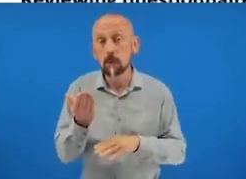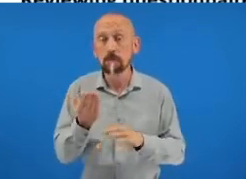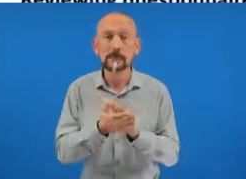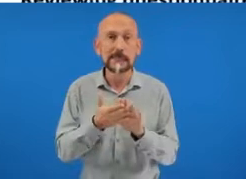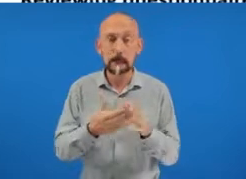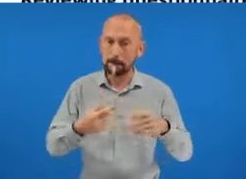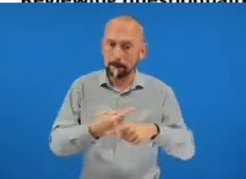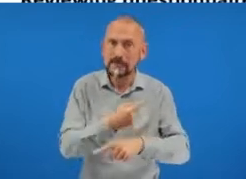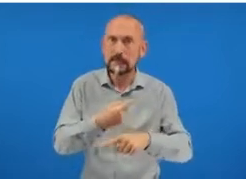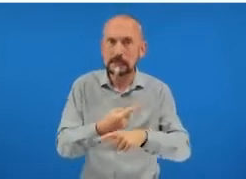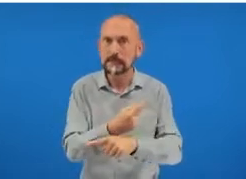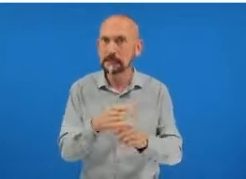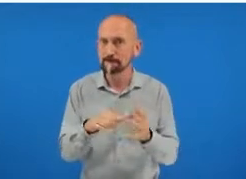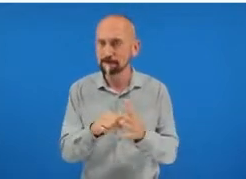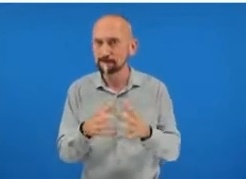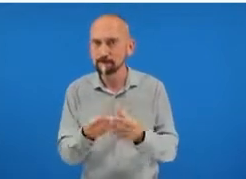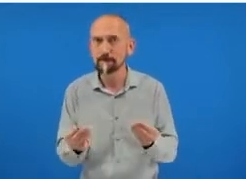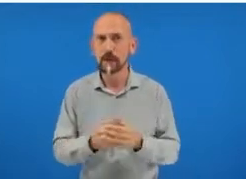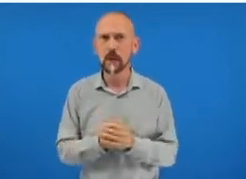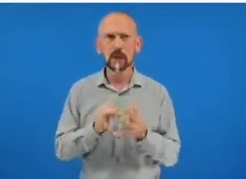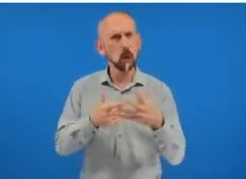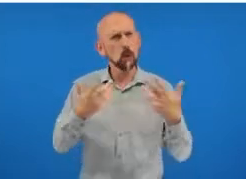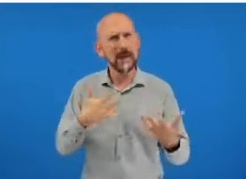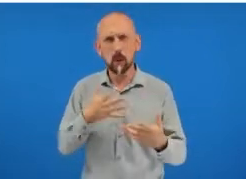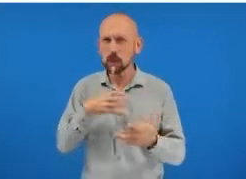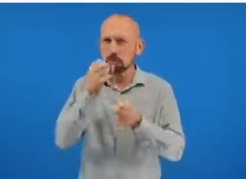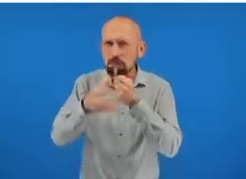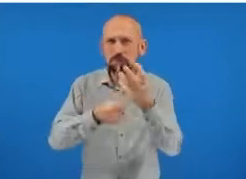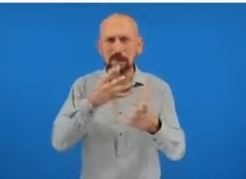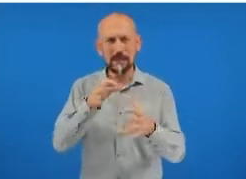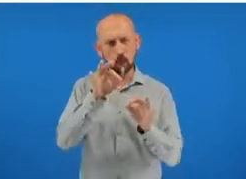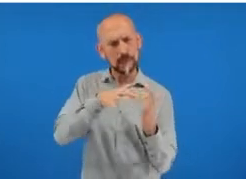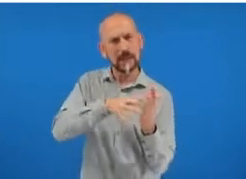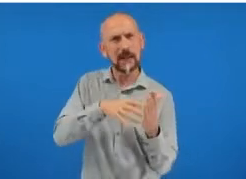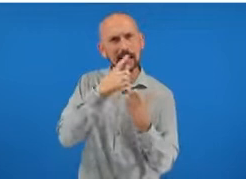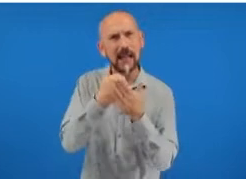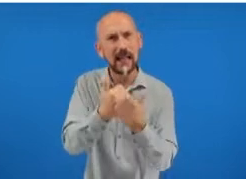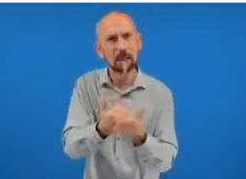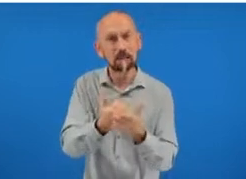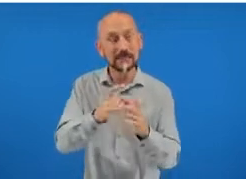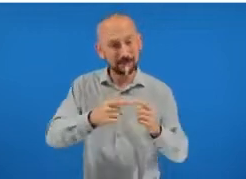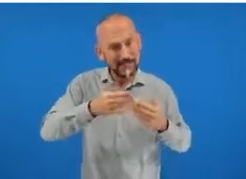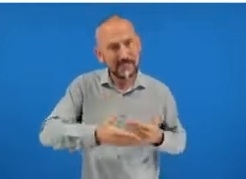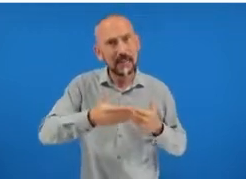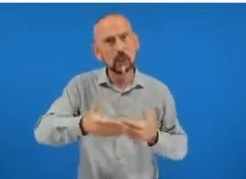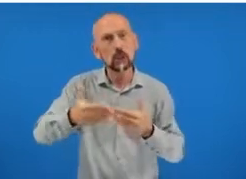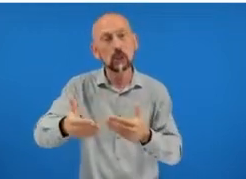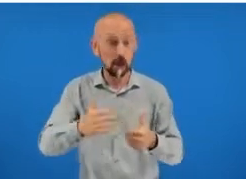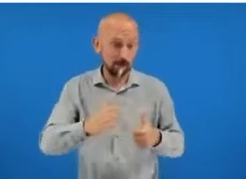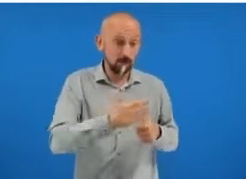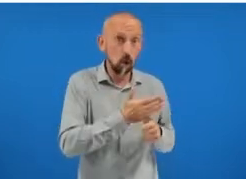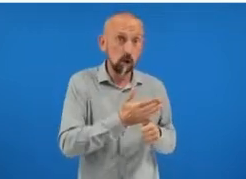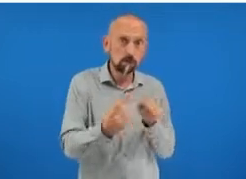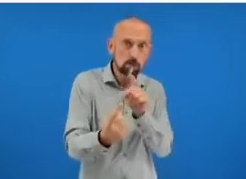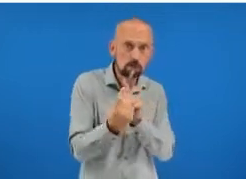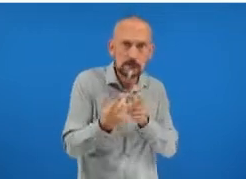cover how questionnaires are essential at each stage of treatment. At the first stage of mapping out the problem together that the person's